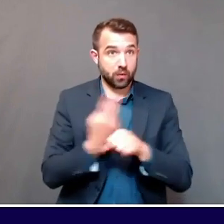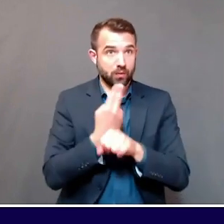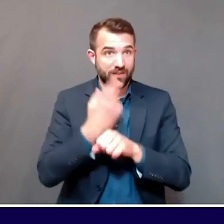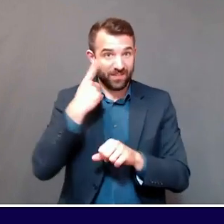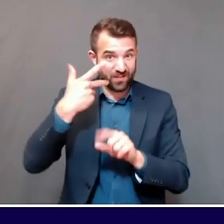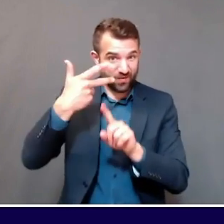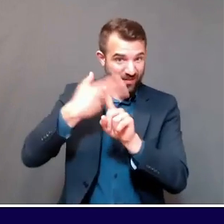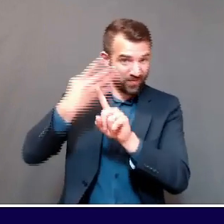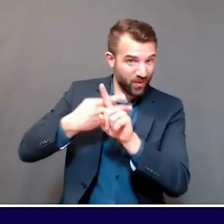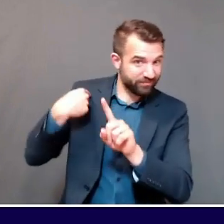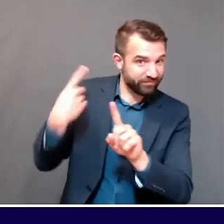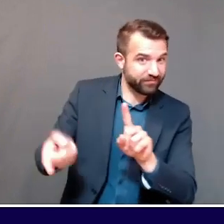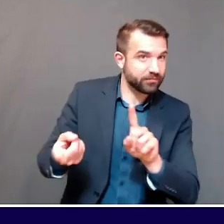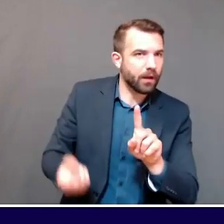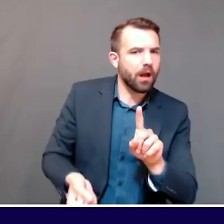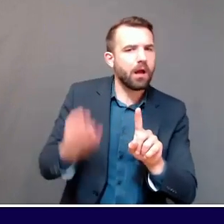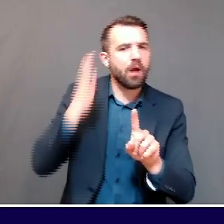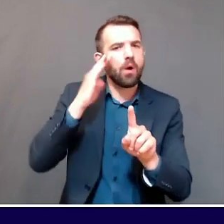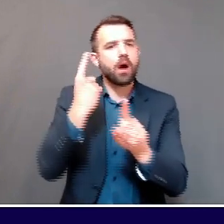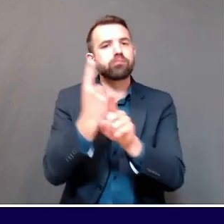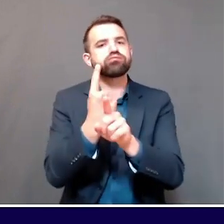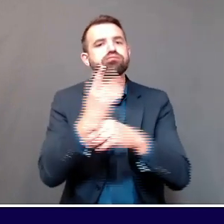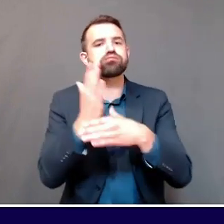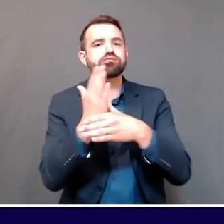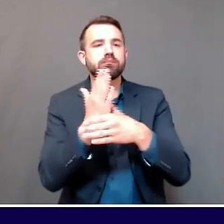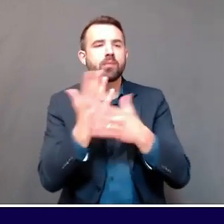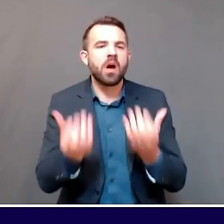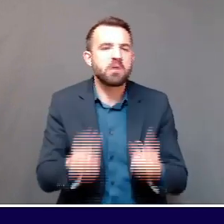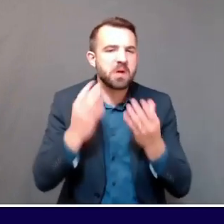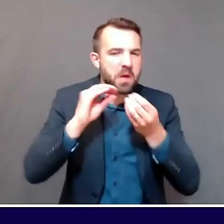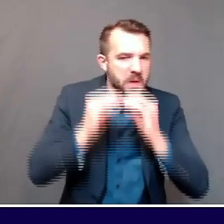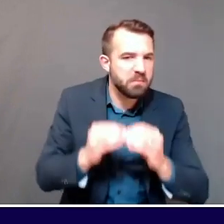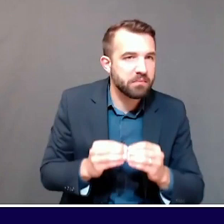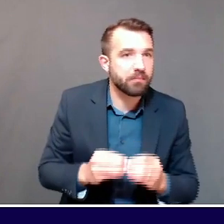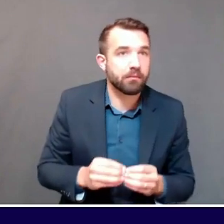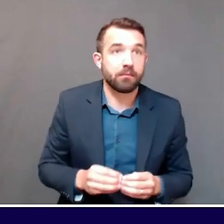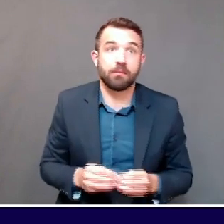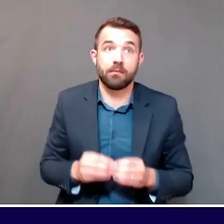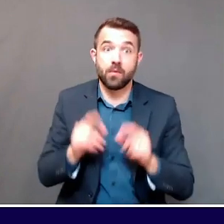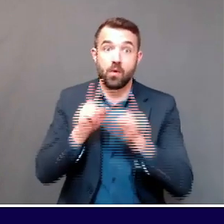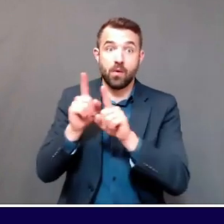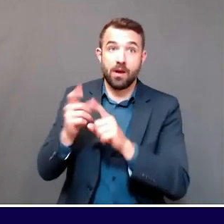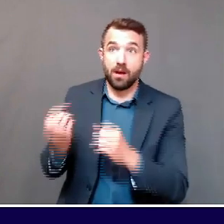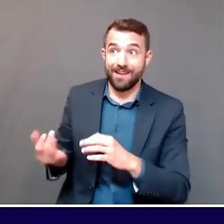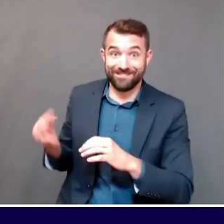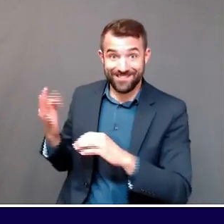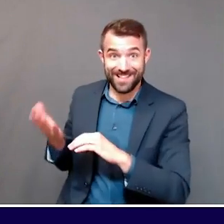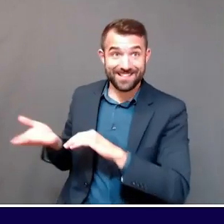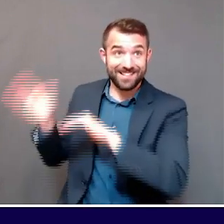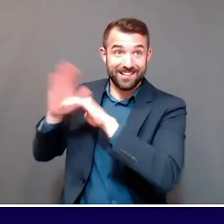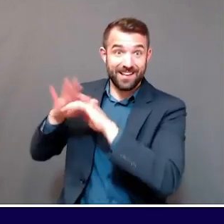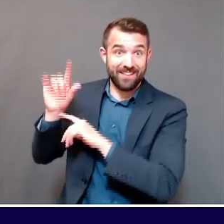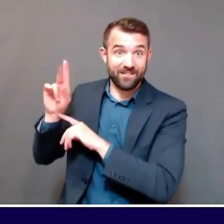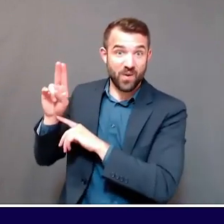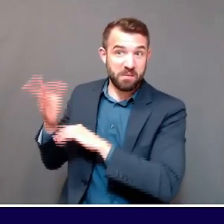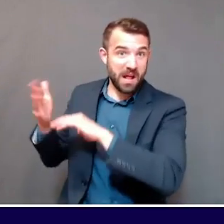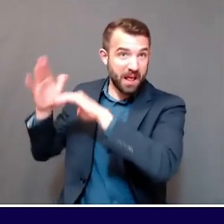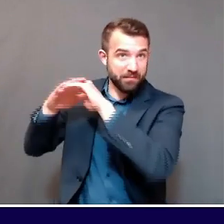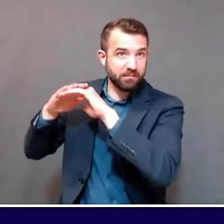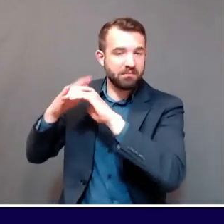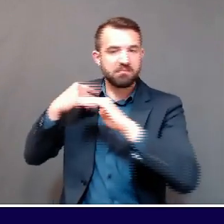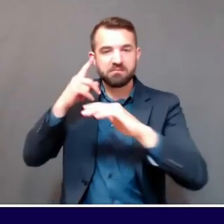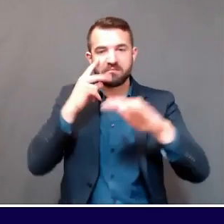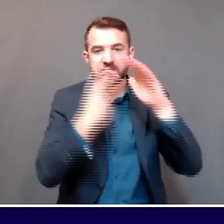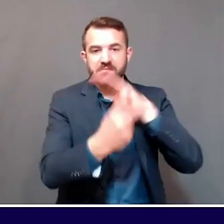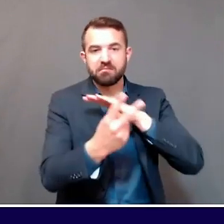not just if COVID-19 were to persist, but if we were to layer on top of that something like influenza. Overall,